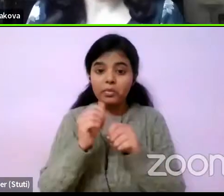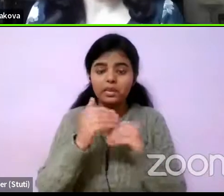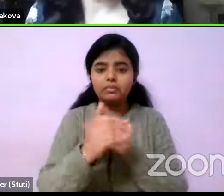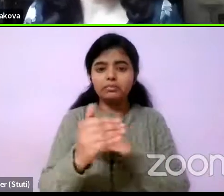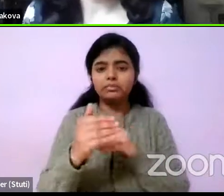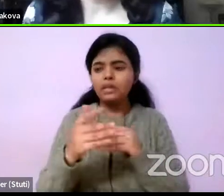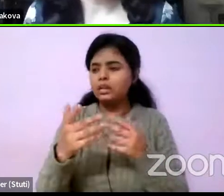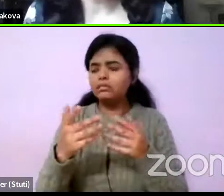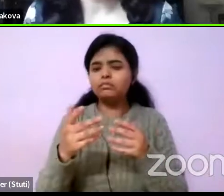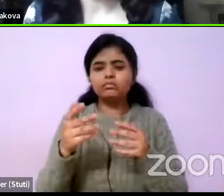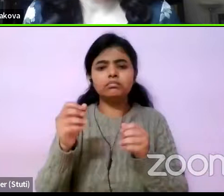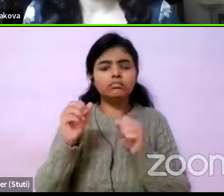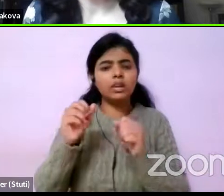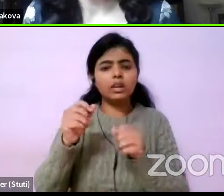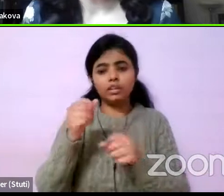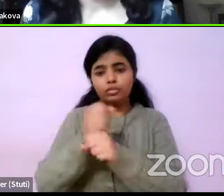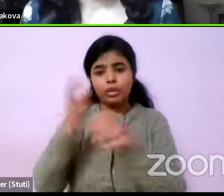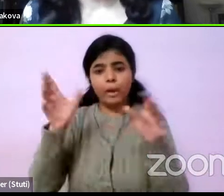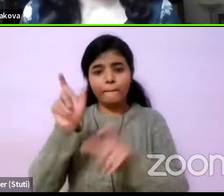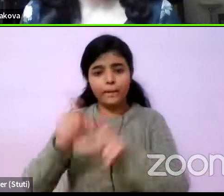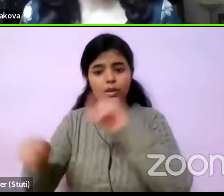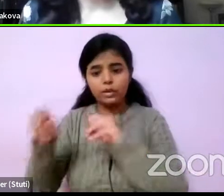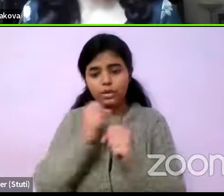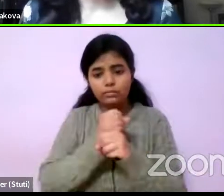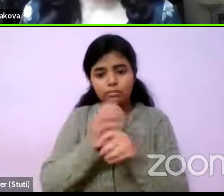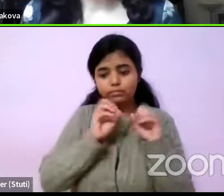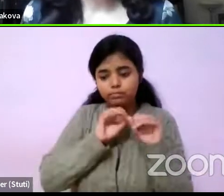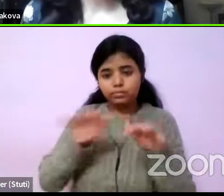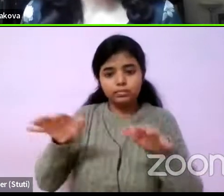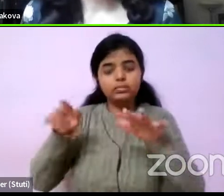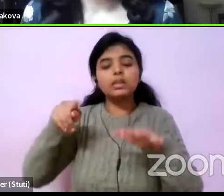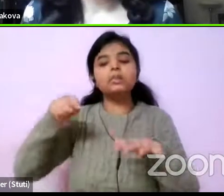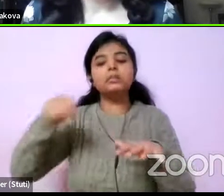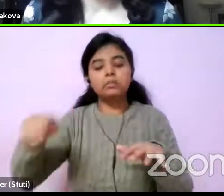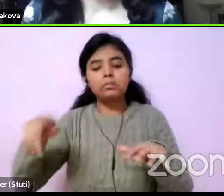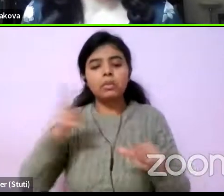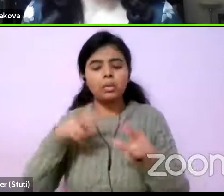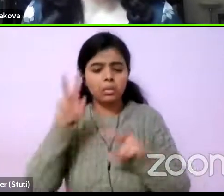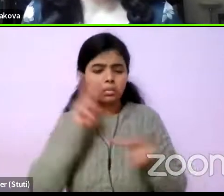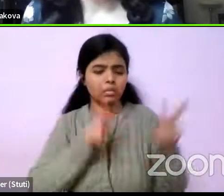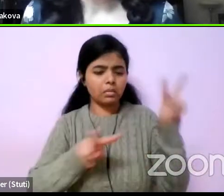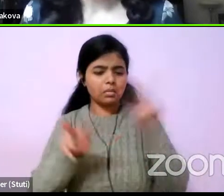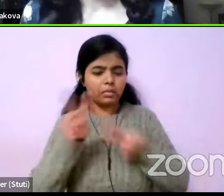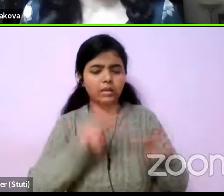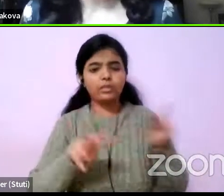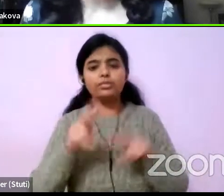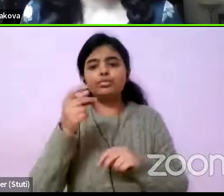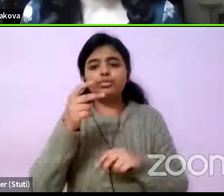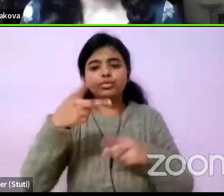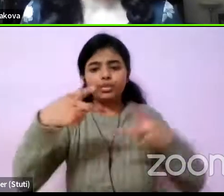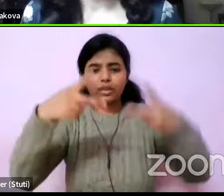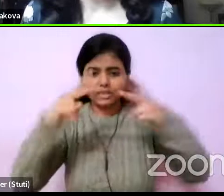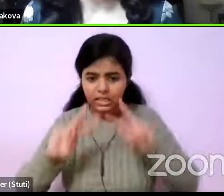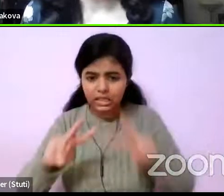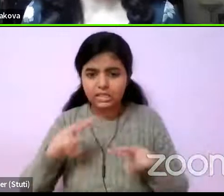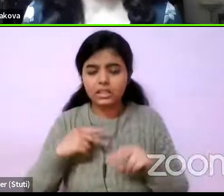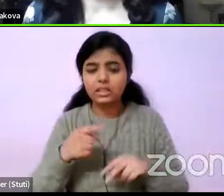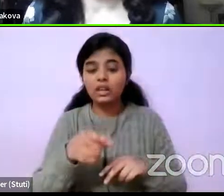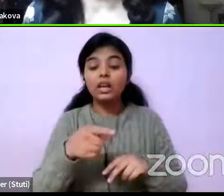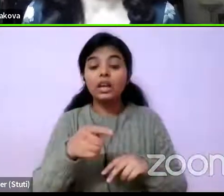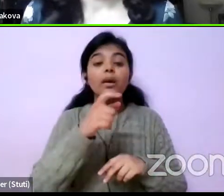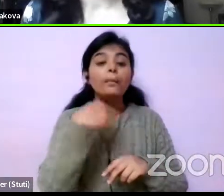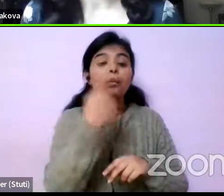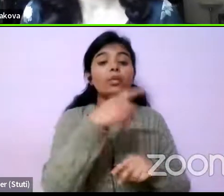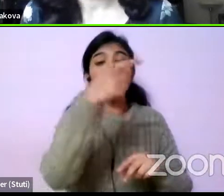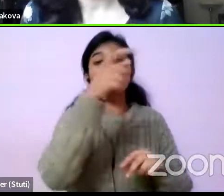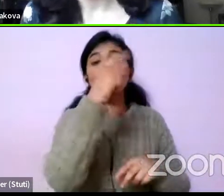down into sort of general public. So I do think observing the pathways of translation and especially asking who translates and what